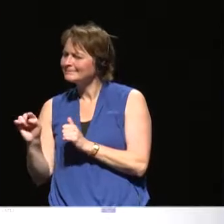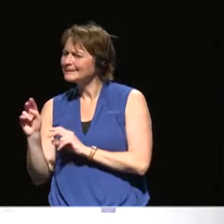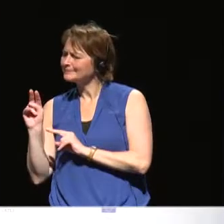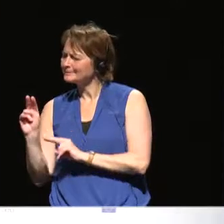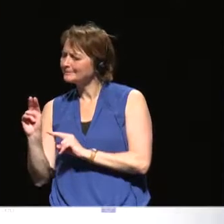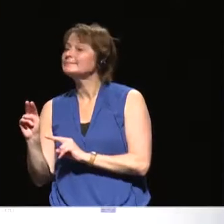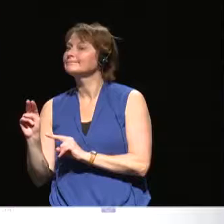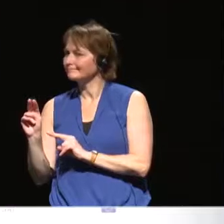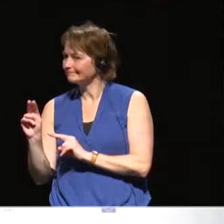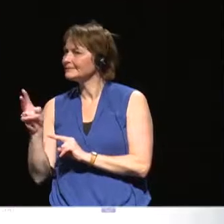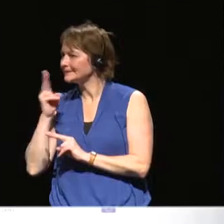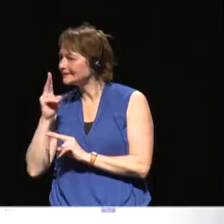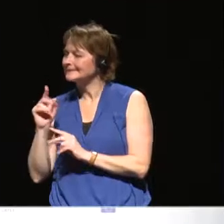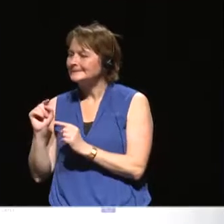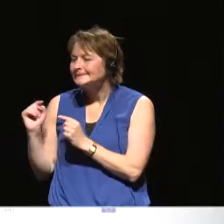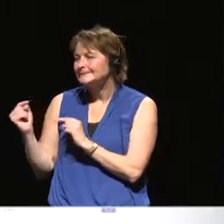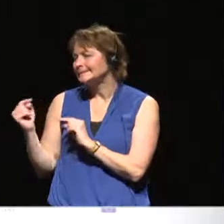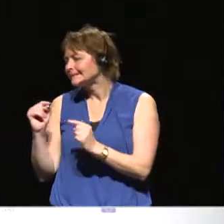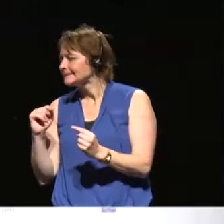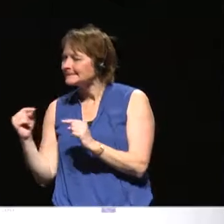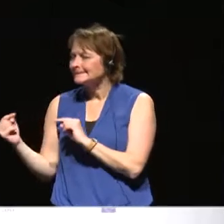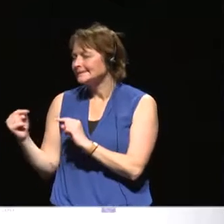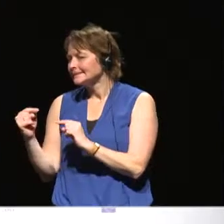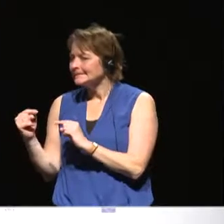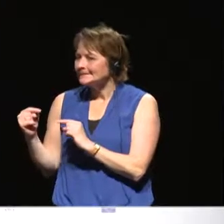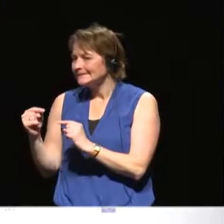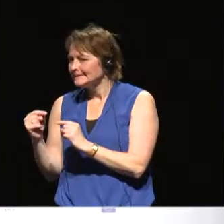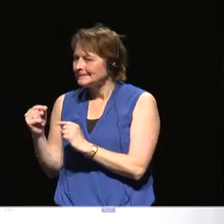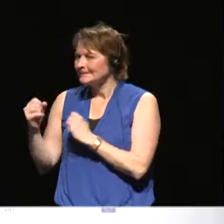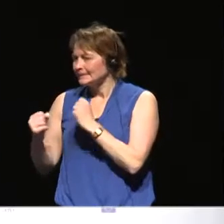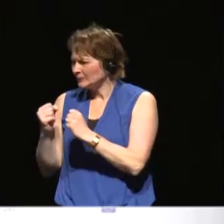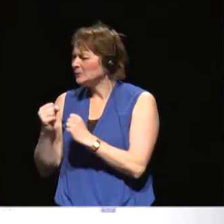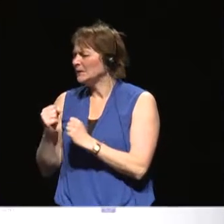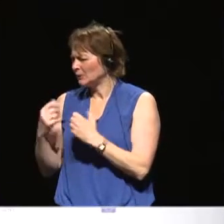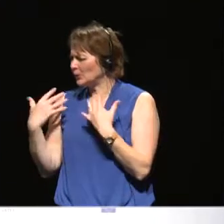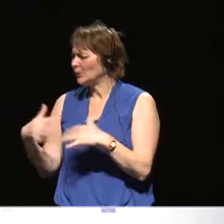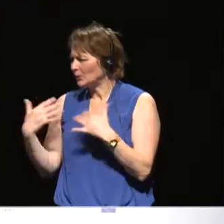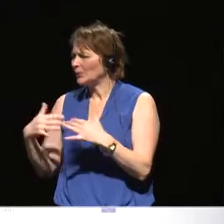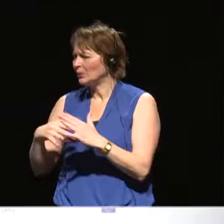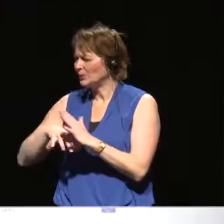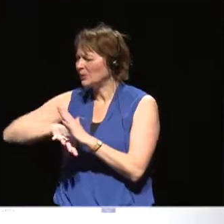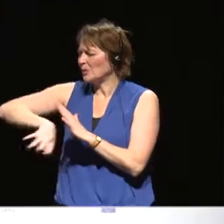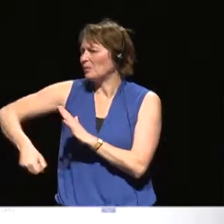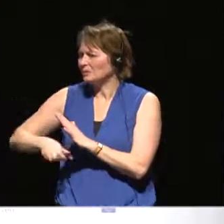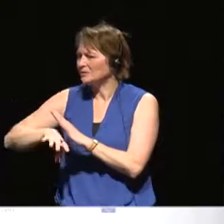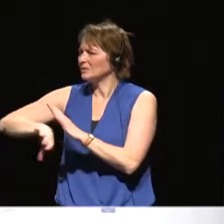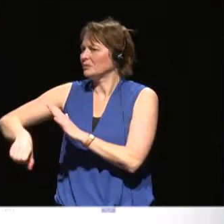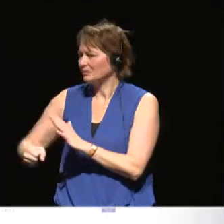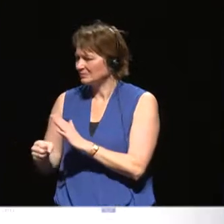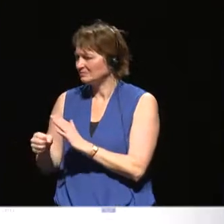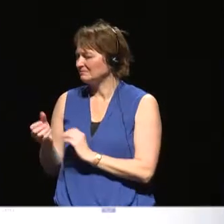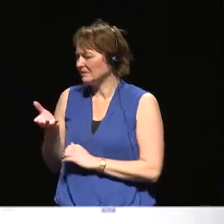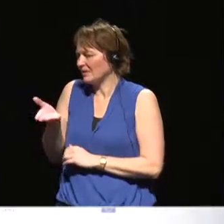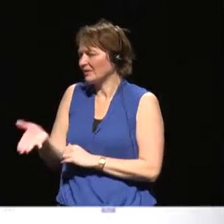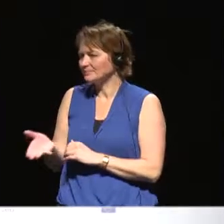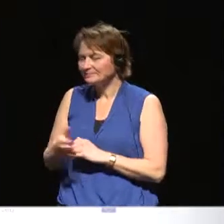observe still a struggle with quite rampant corruption. Let me just say that